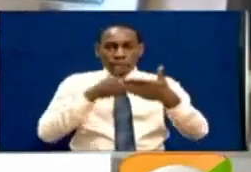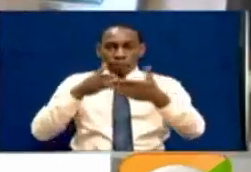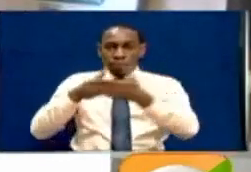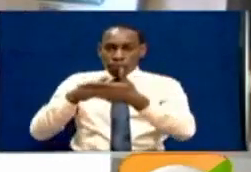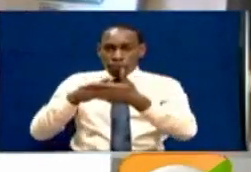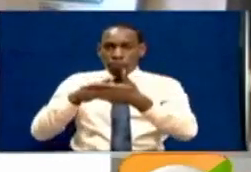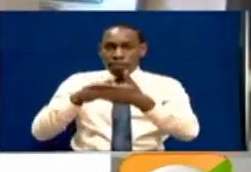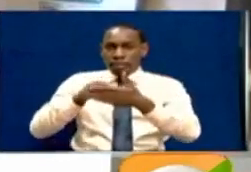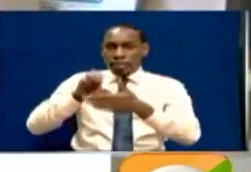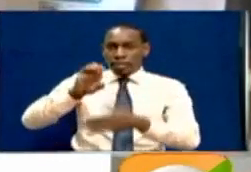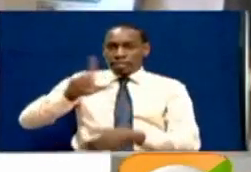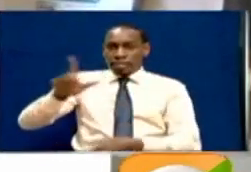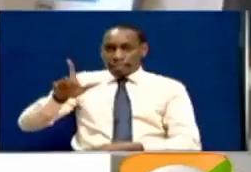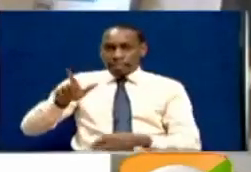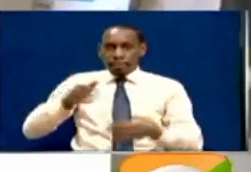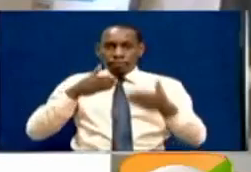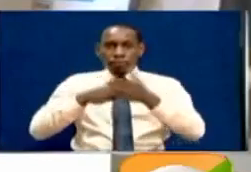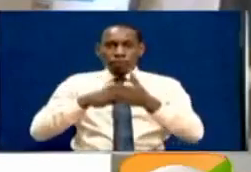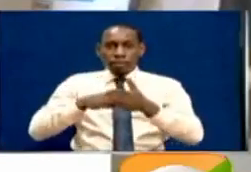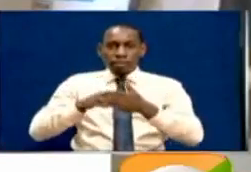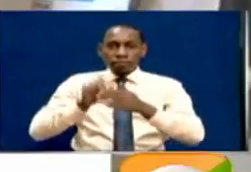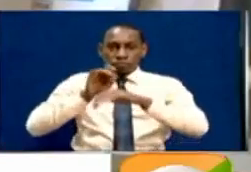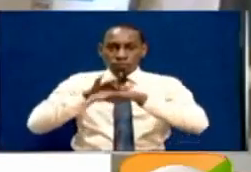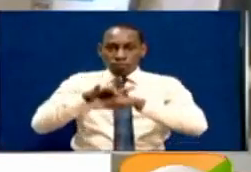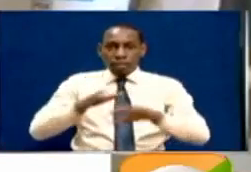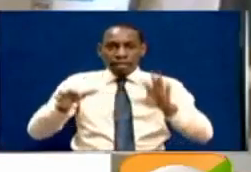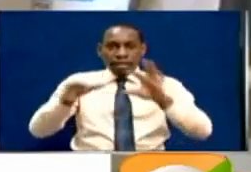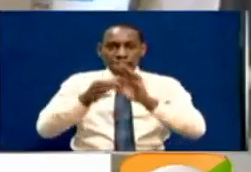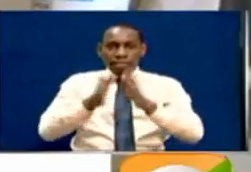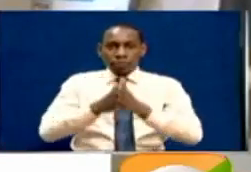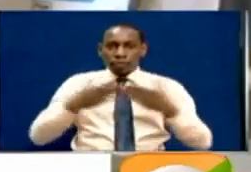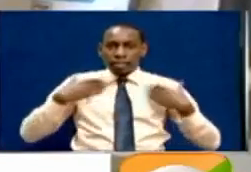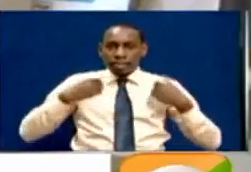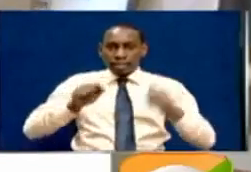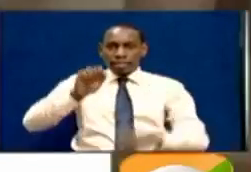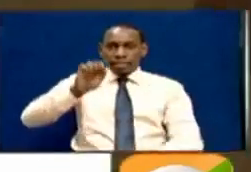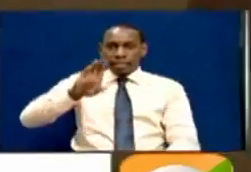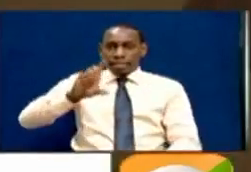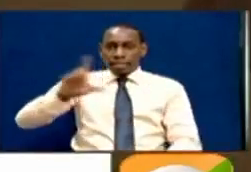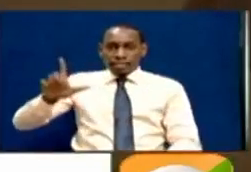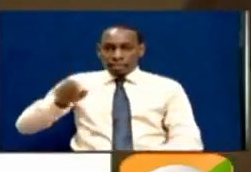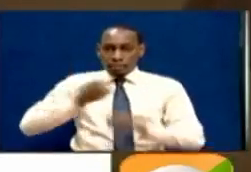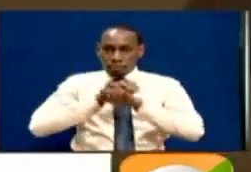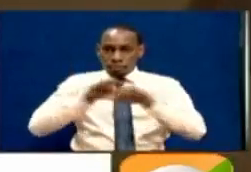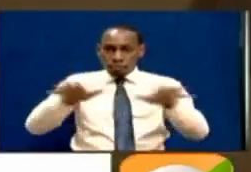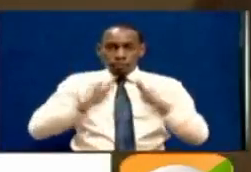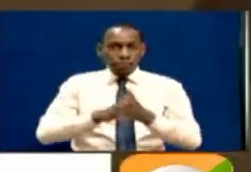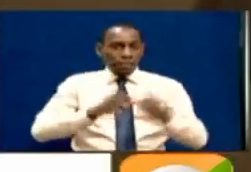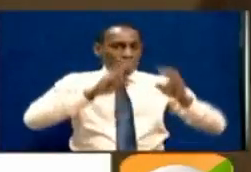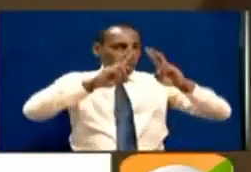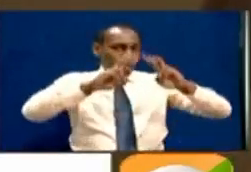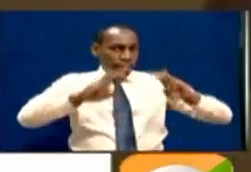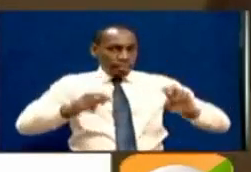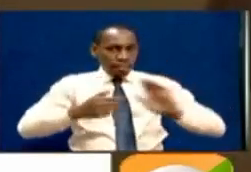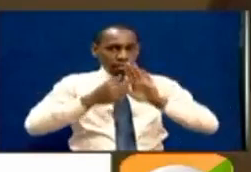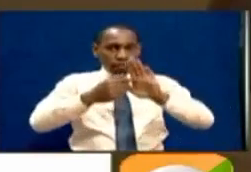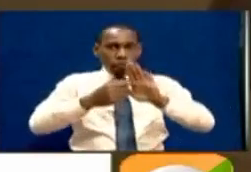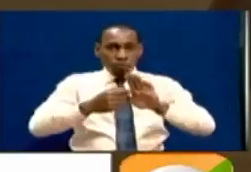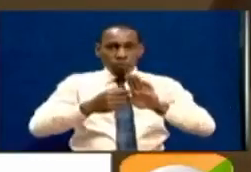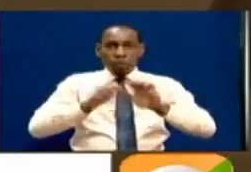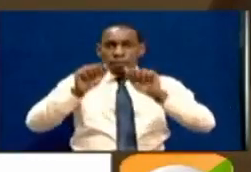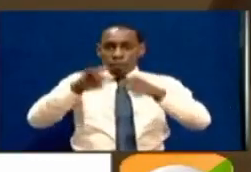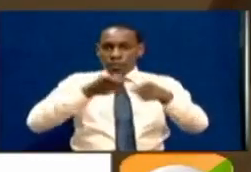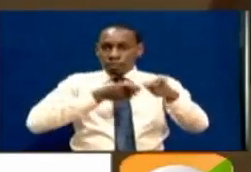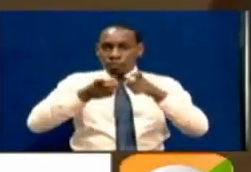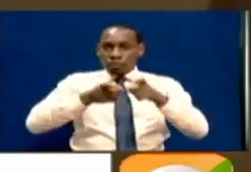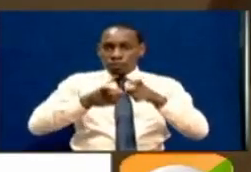cell receptors, preventing the virus from attaching to healthy cells and multiplying. According to studies, the viral load can be